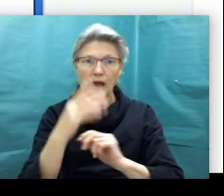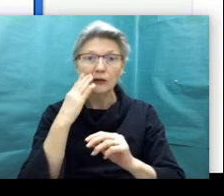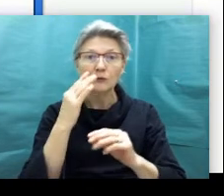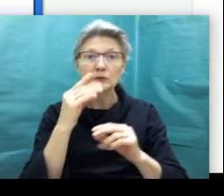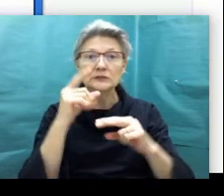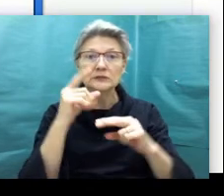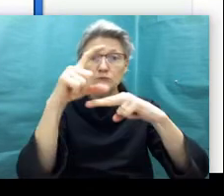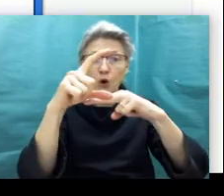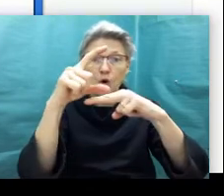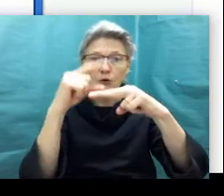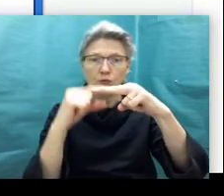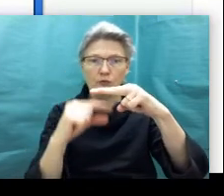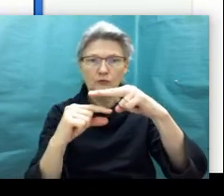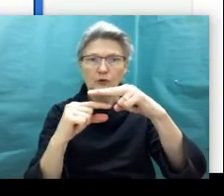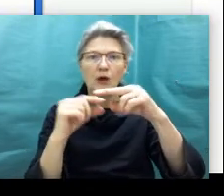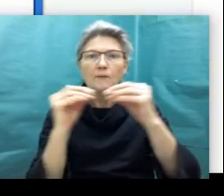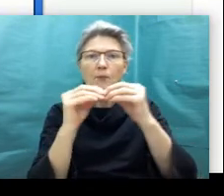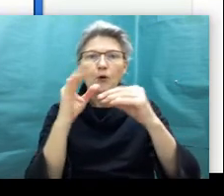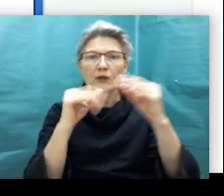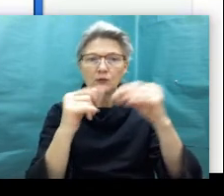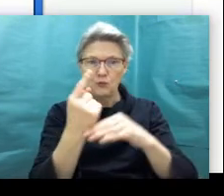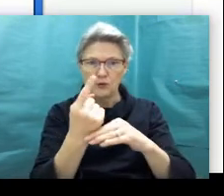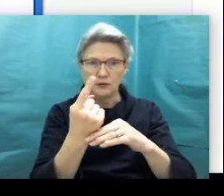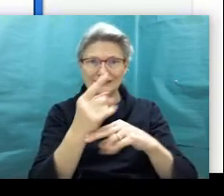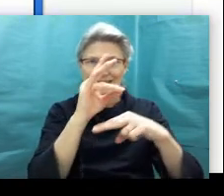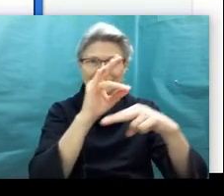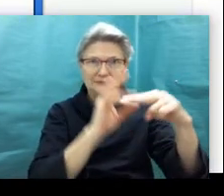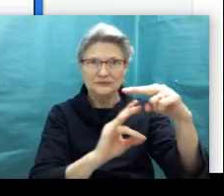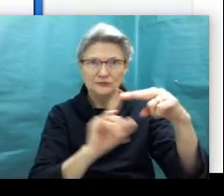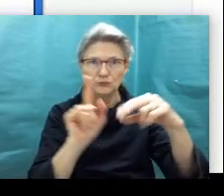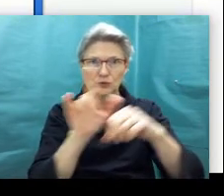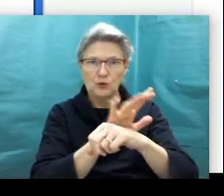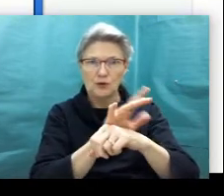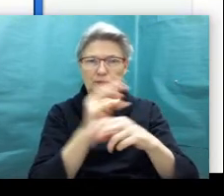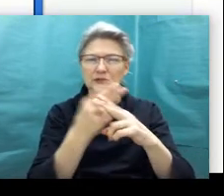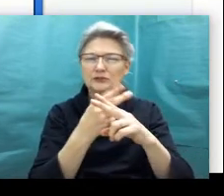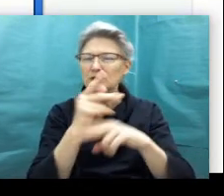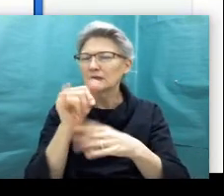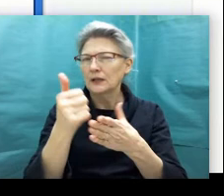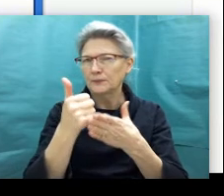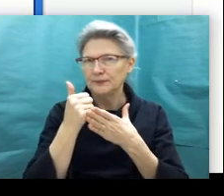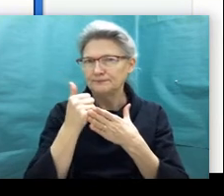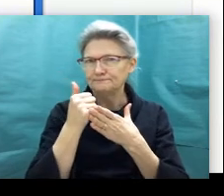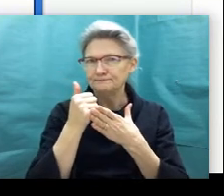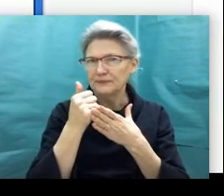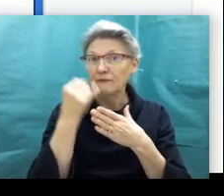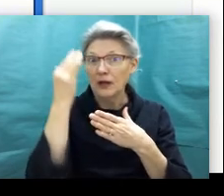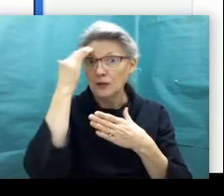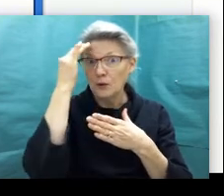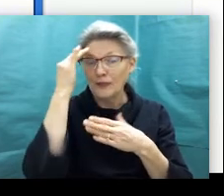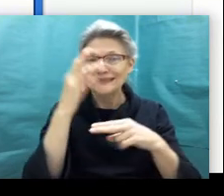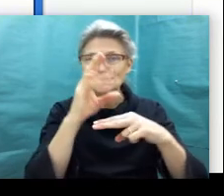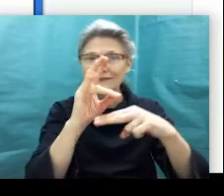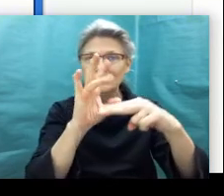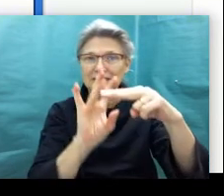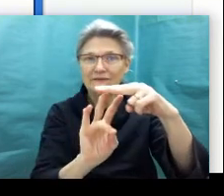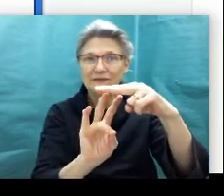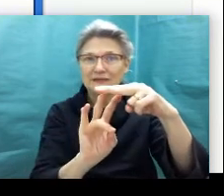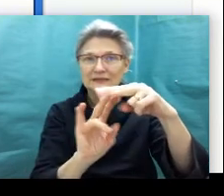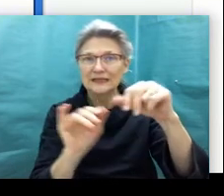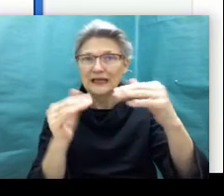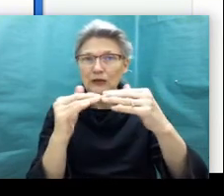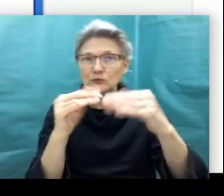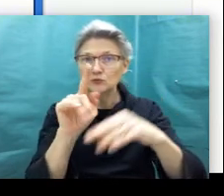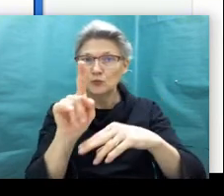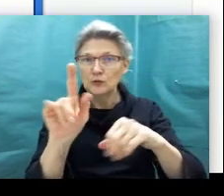than 1 because 7 sevenths would be 1 whole. So I'm actually going to use that to help me. If I know that 7 sevenths makes